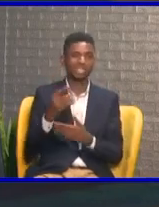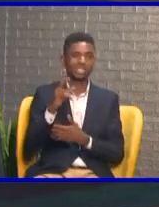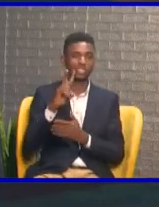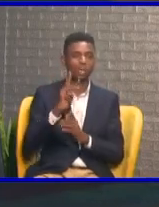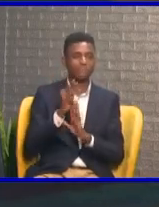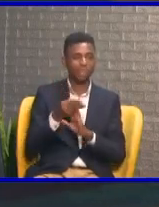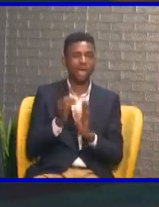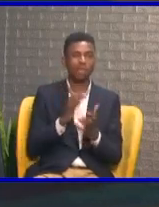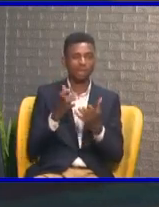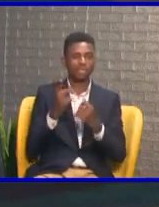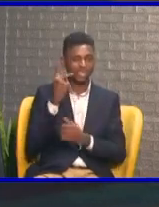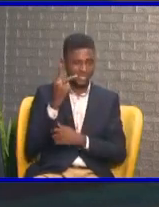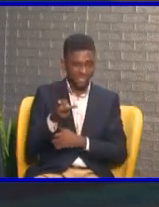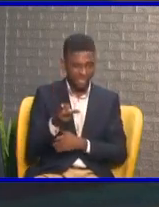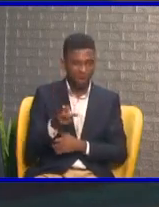want to hear